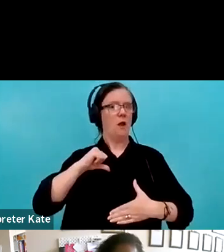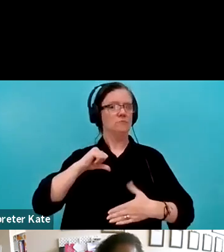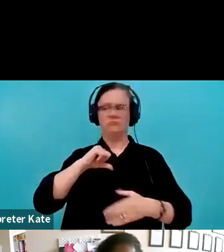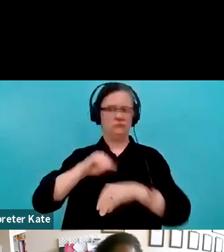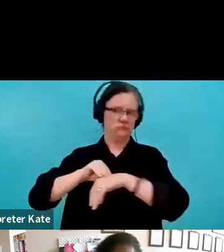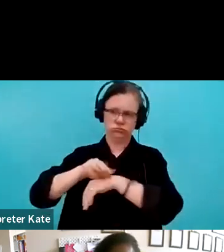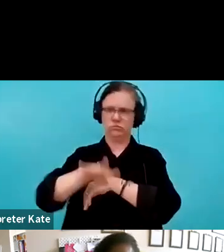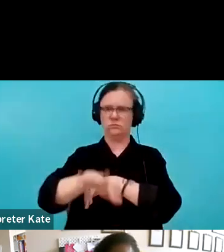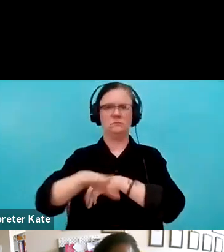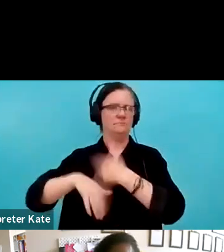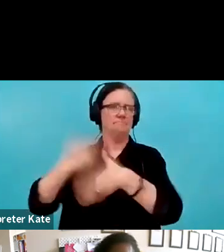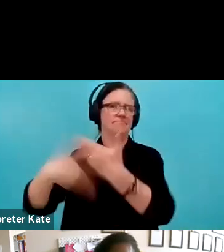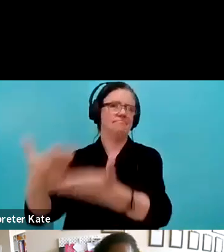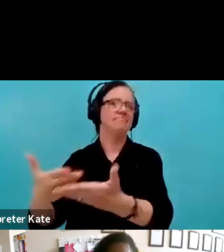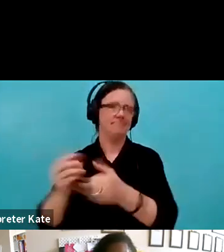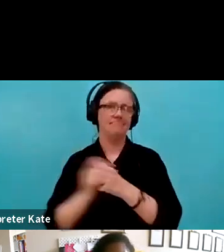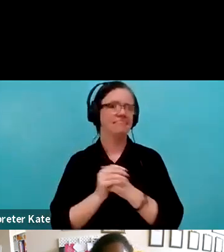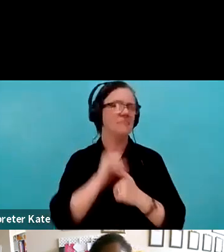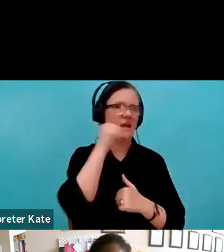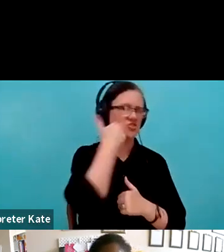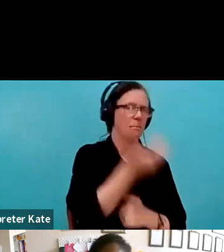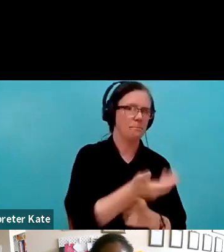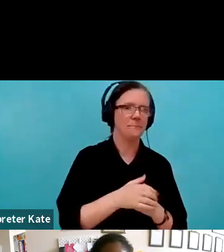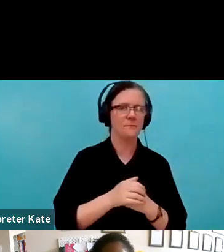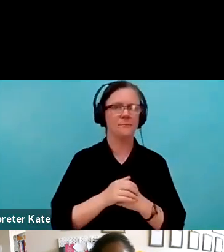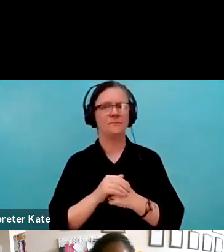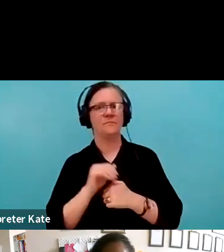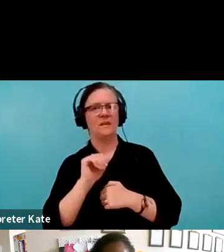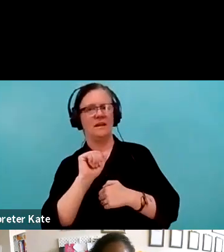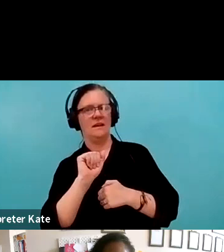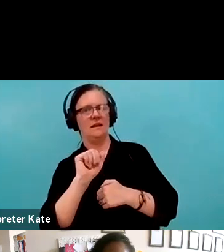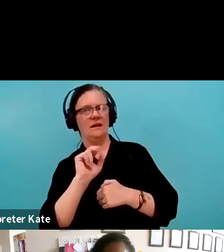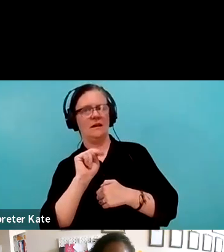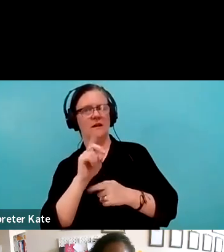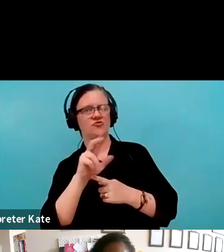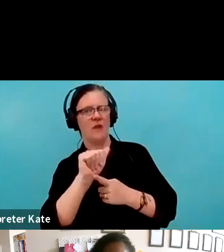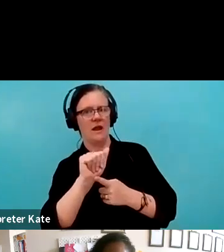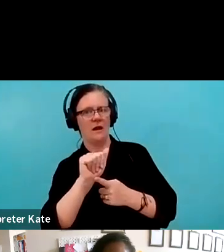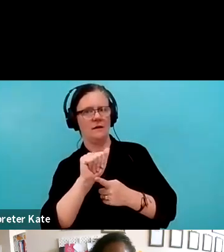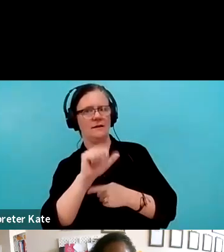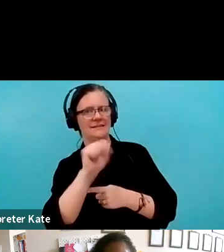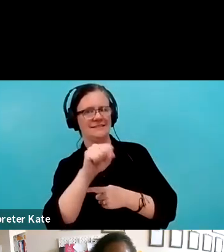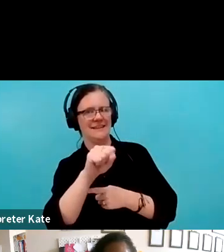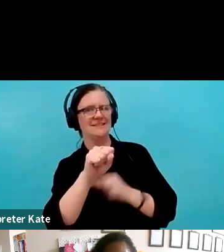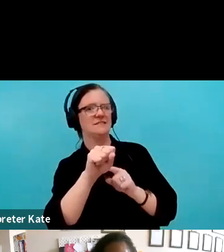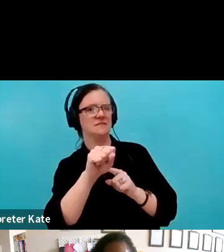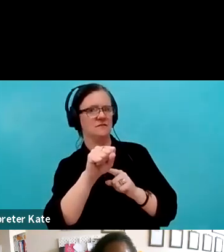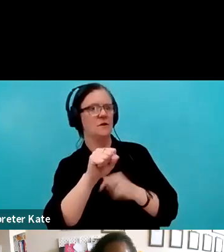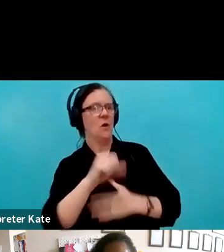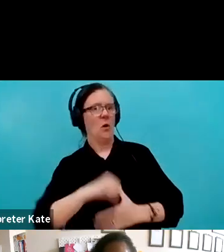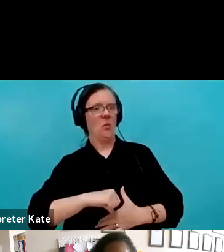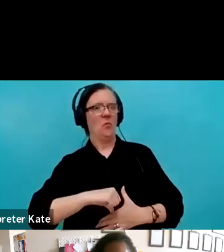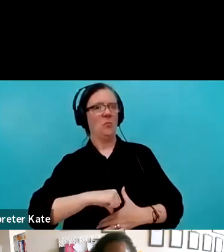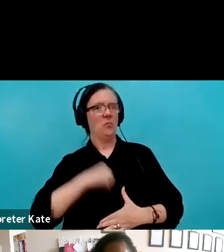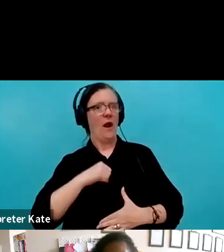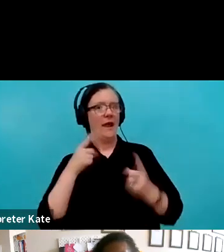the disability community instead of shame. And I would say that often we develop pride when we